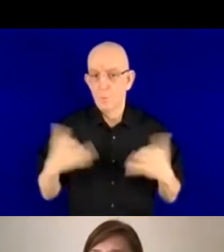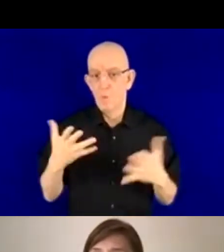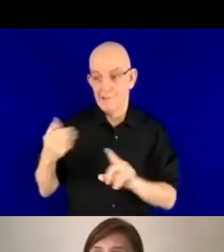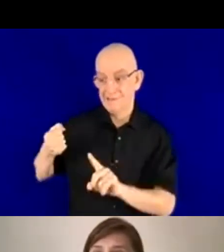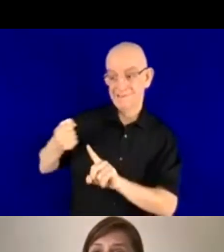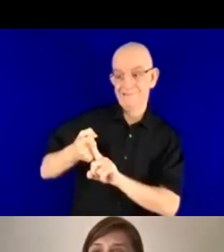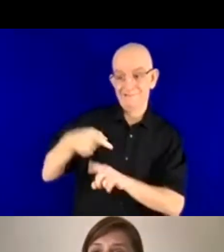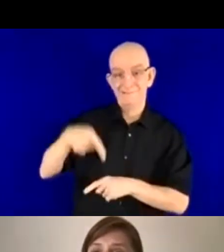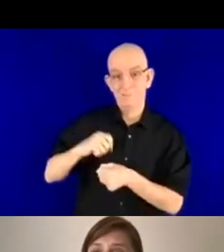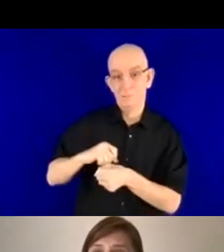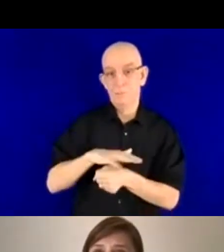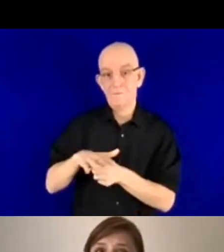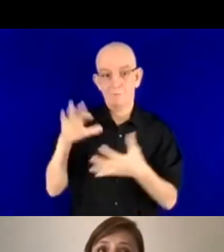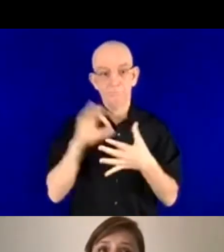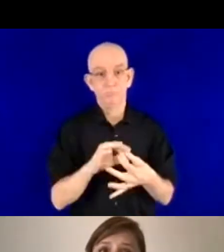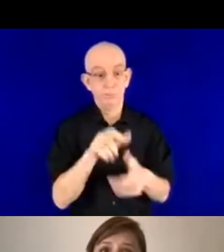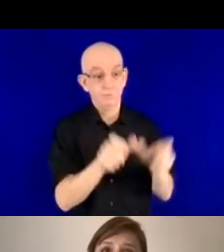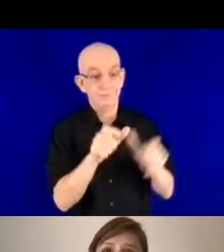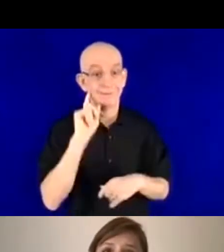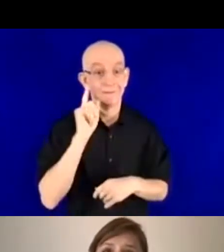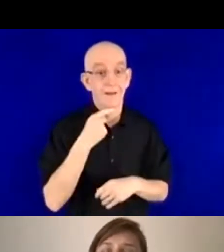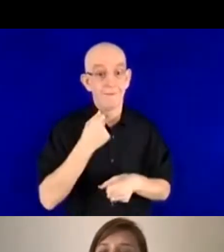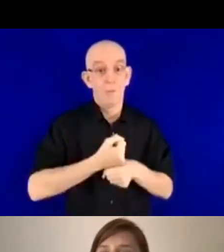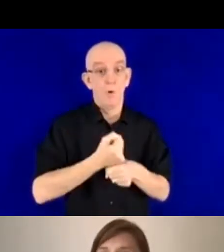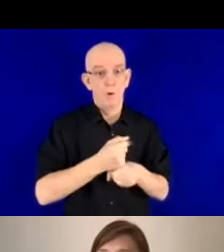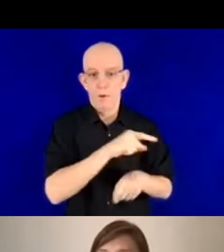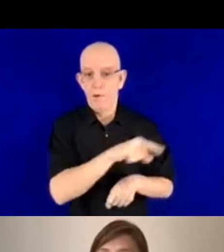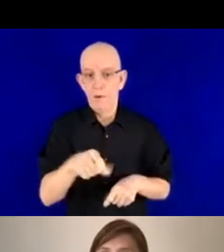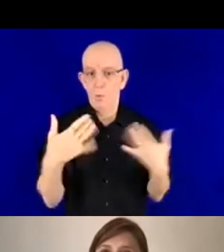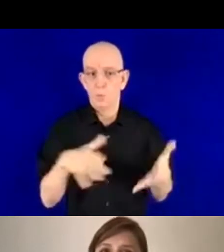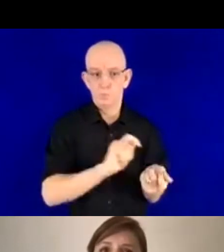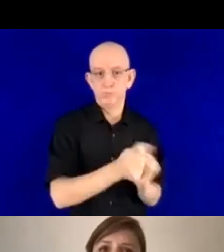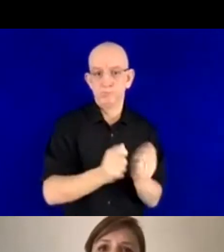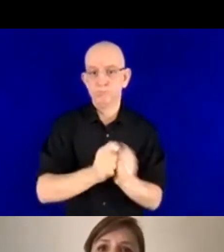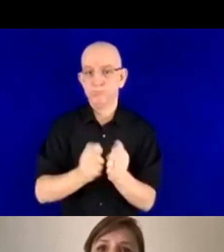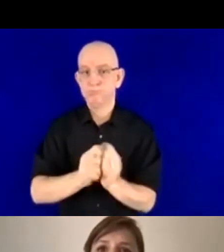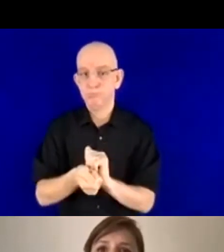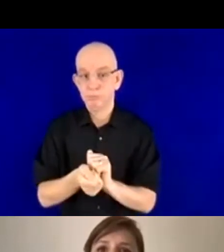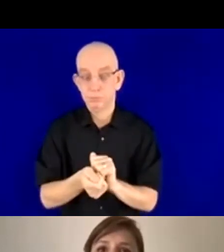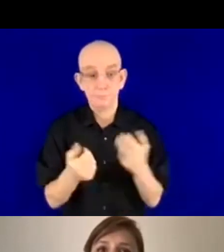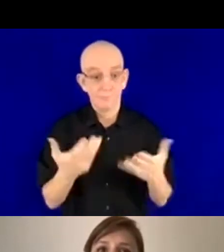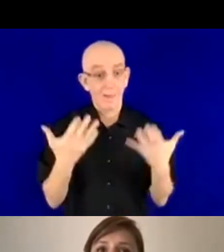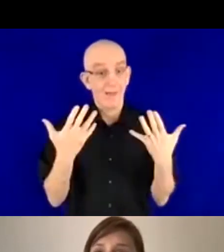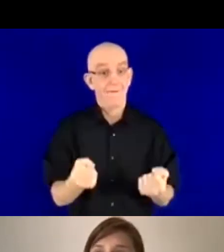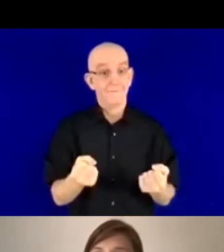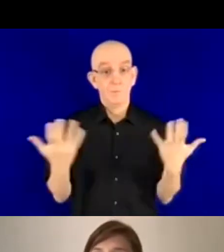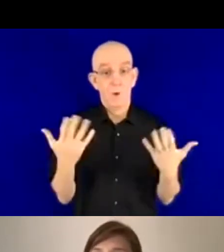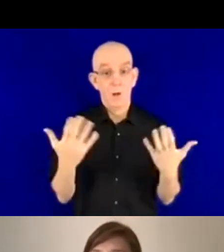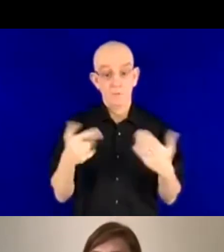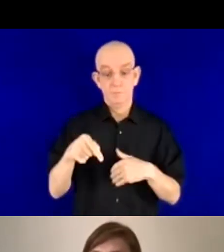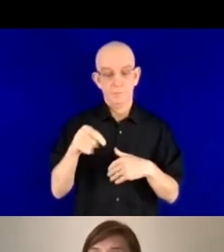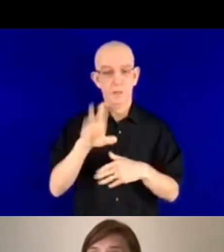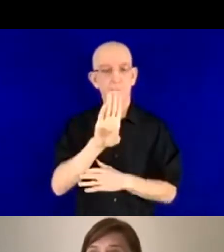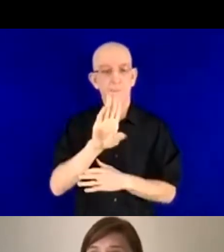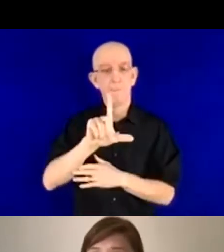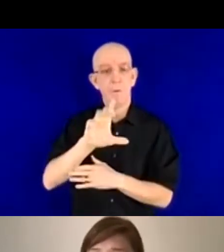was a blog published by Custers et al. On the academic platform. There's also a